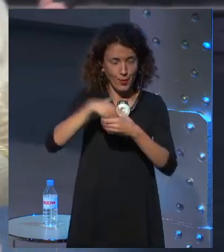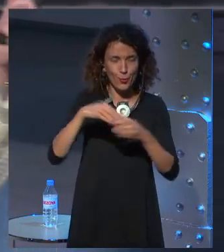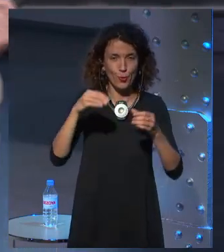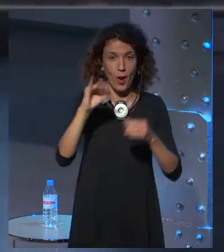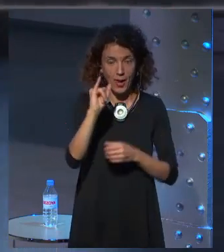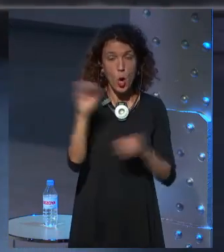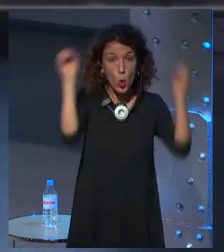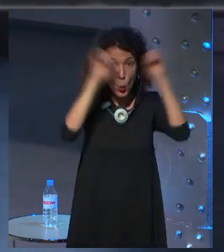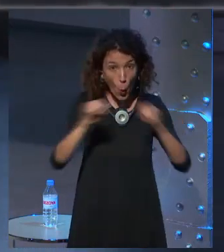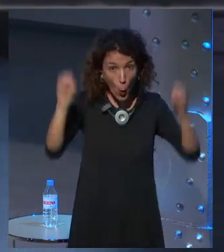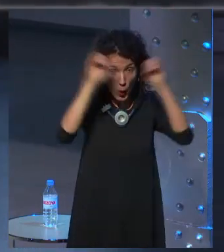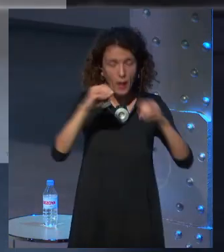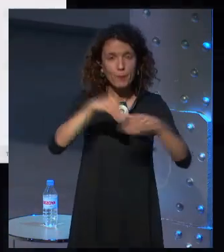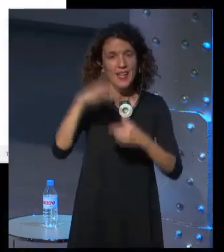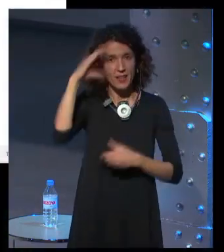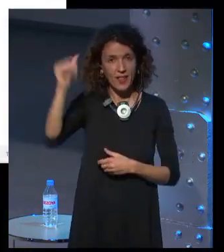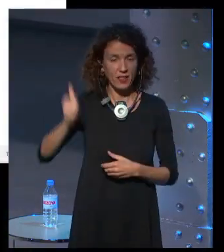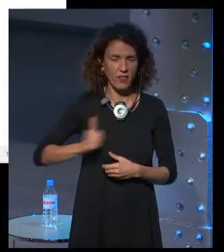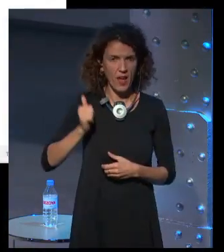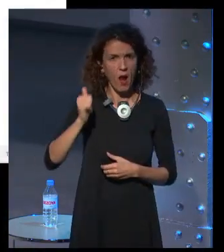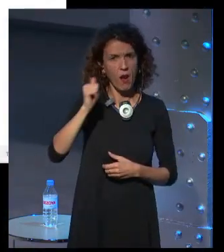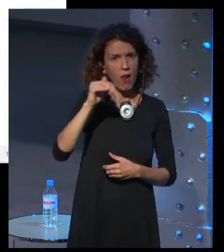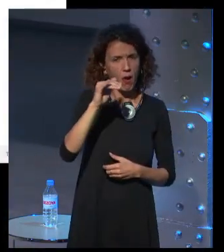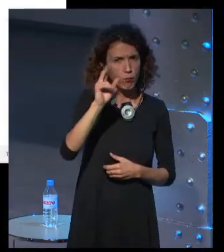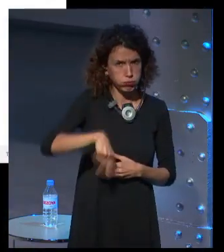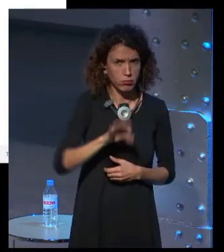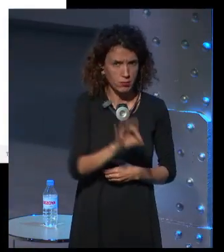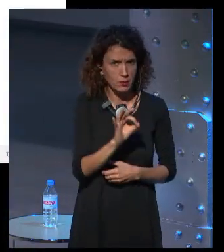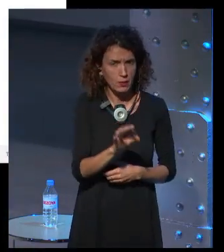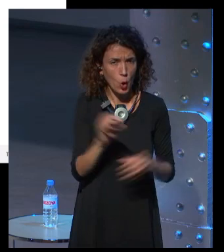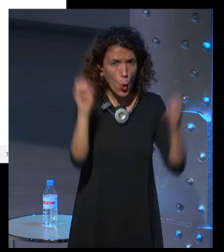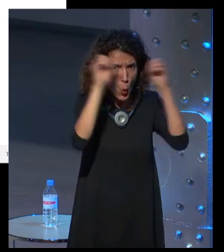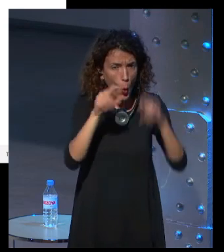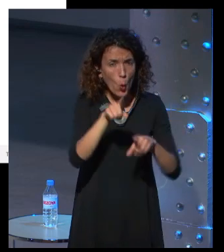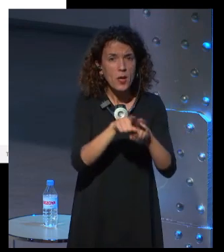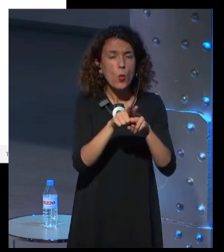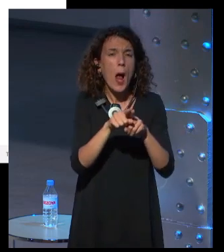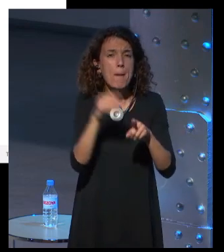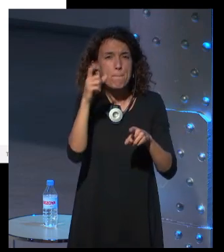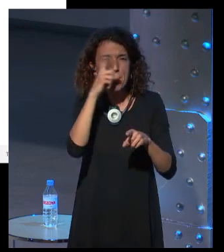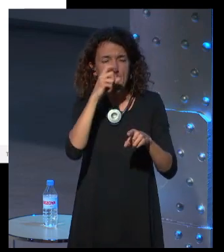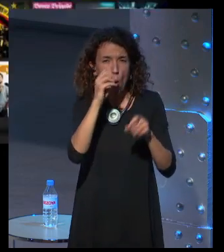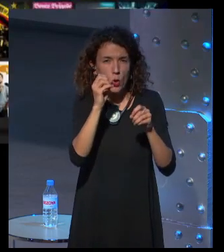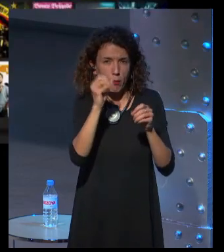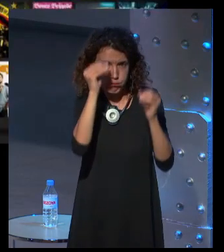Google actually is a massive memory bank. I often refer to Google as my third brain.